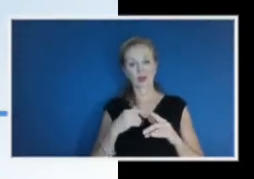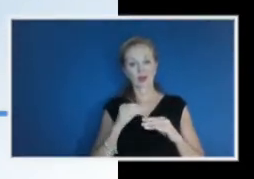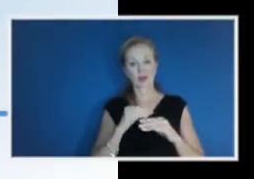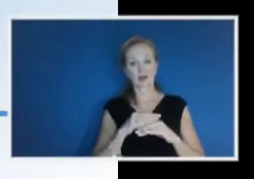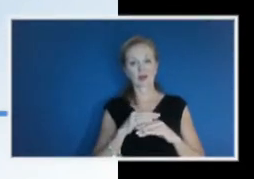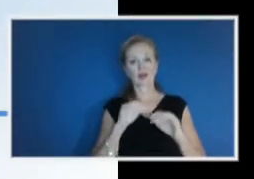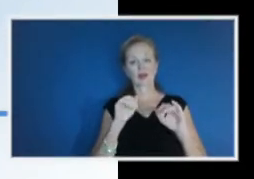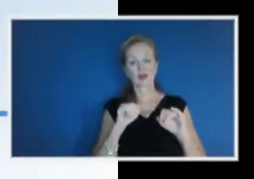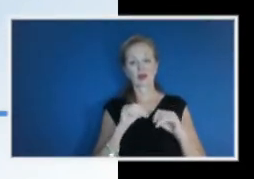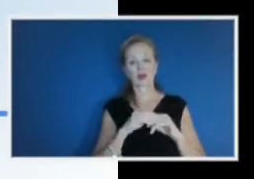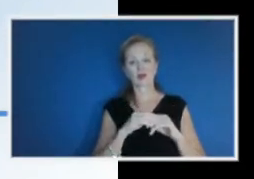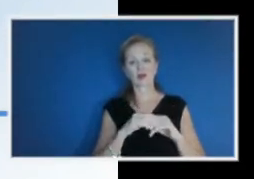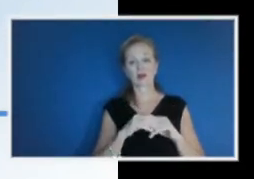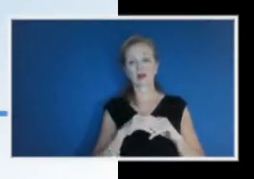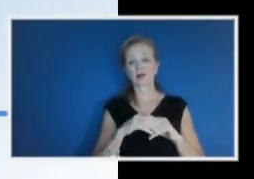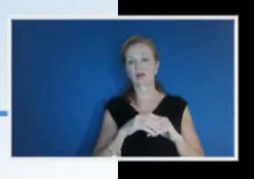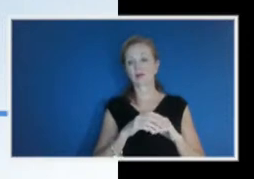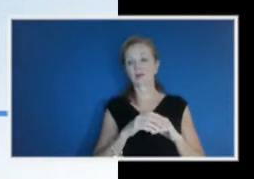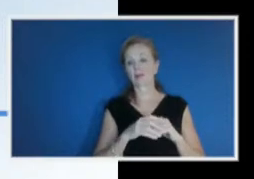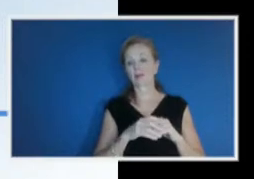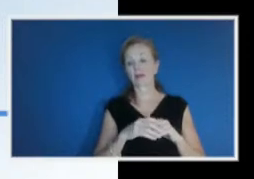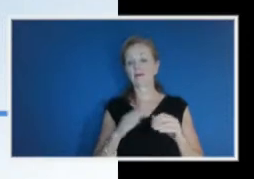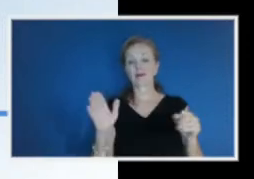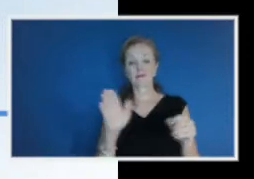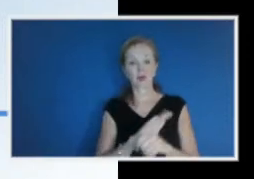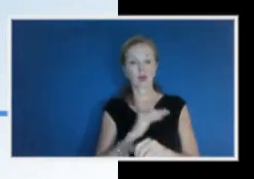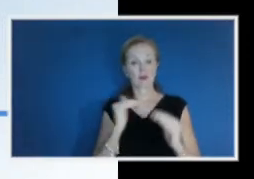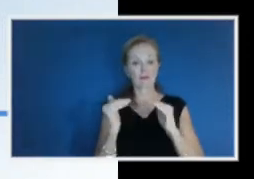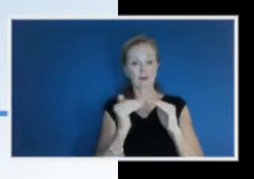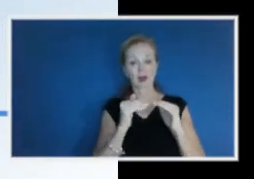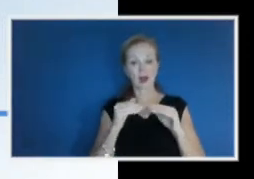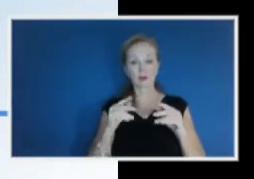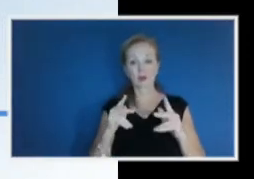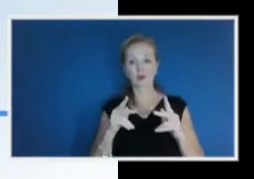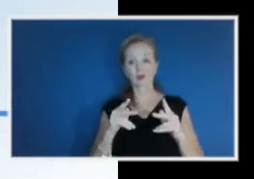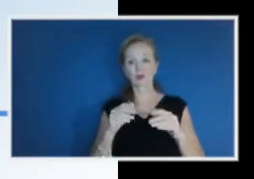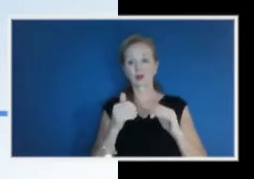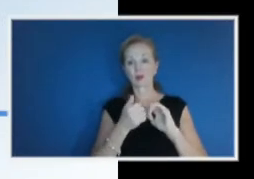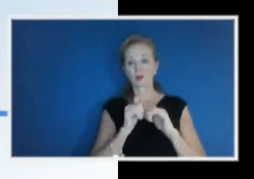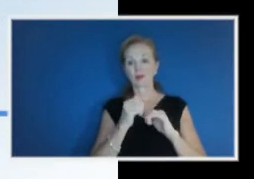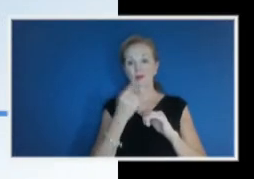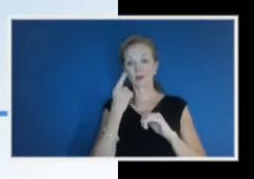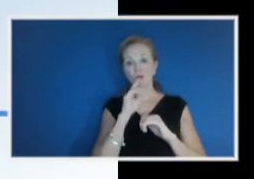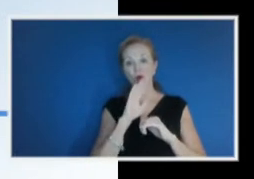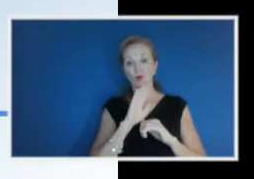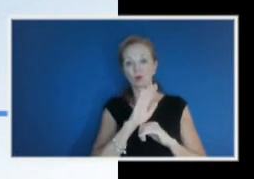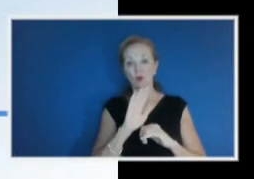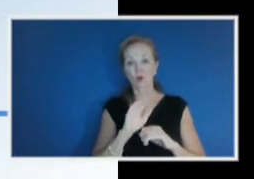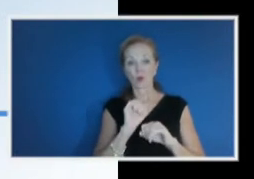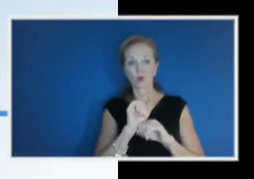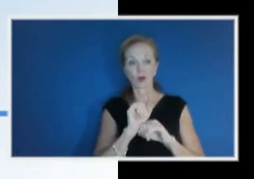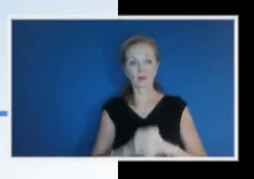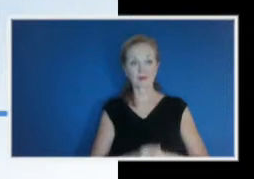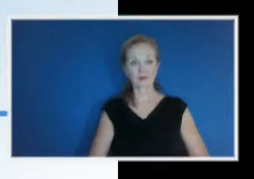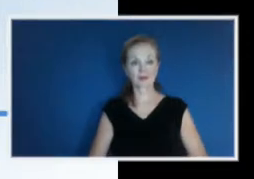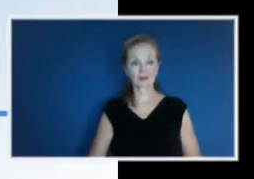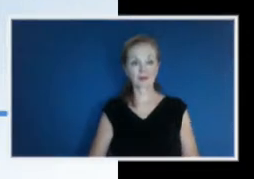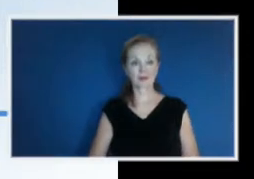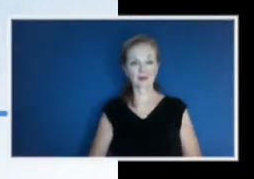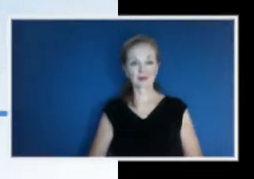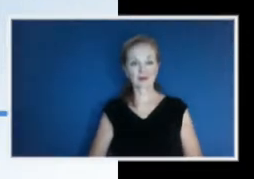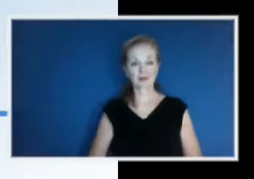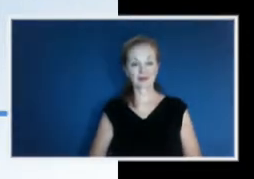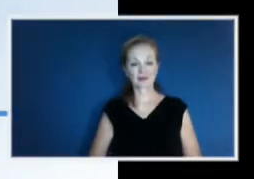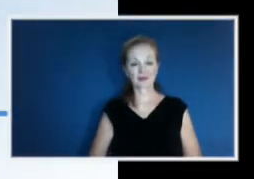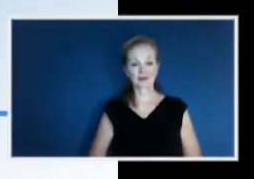ability of firms to have full and fair opportunities to compete for your work. So turning to